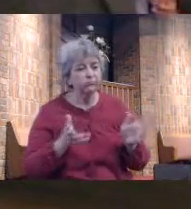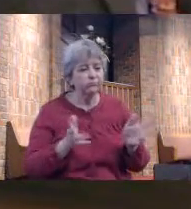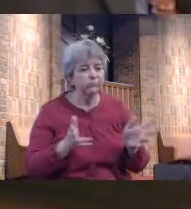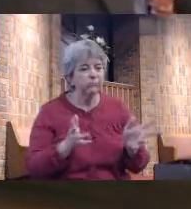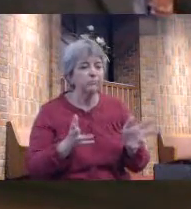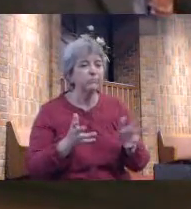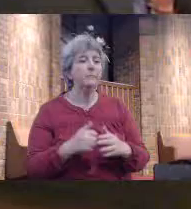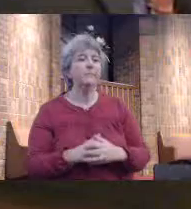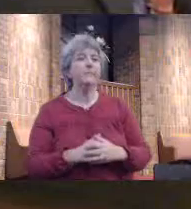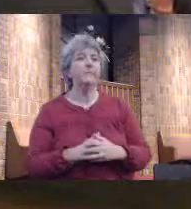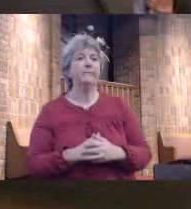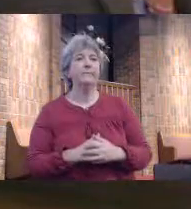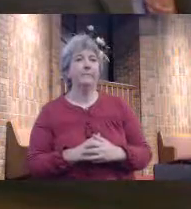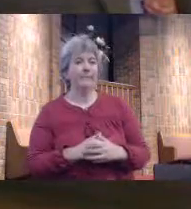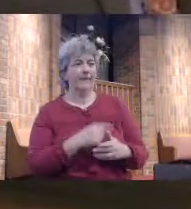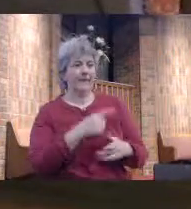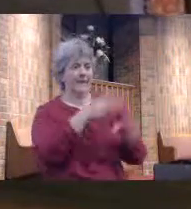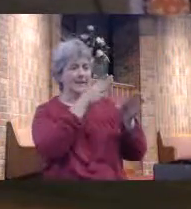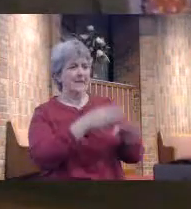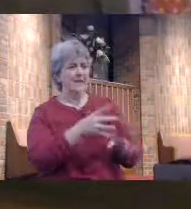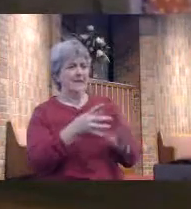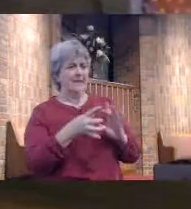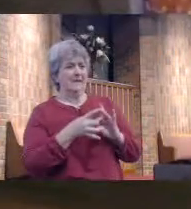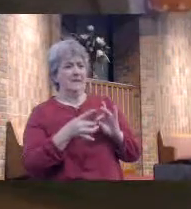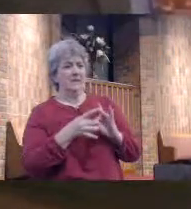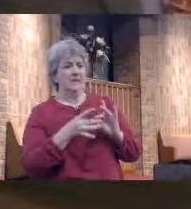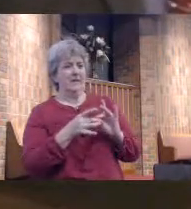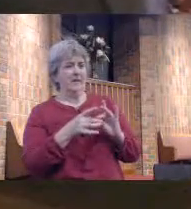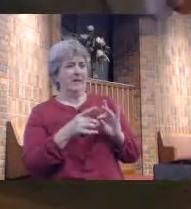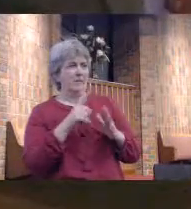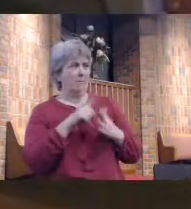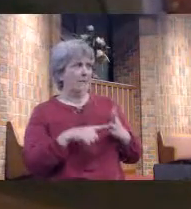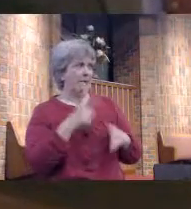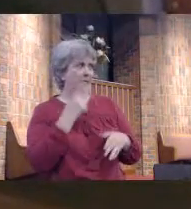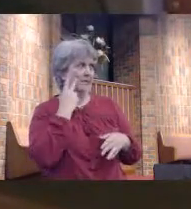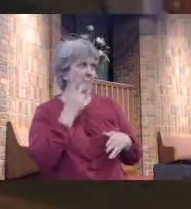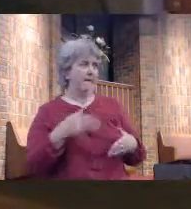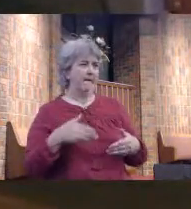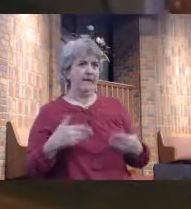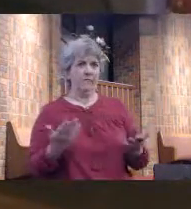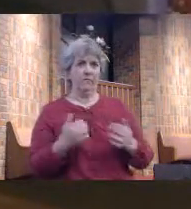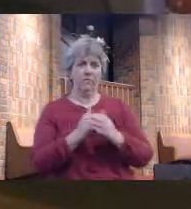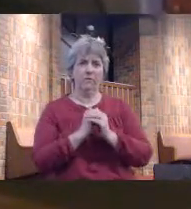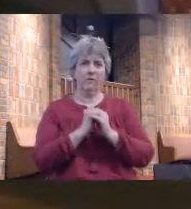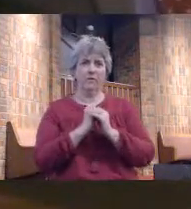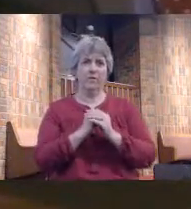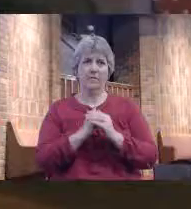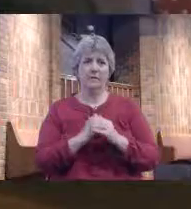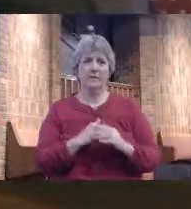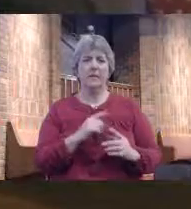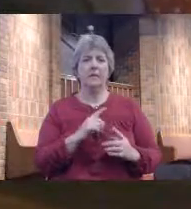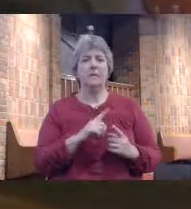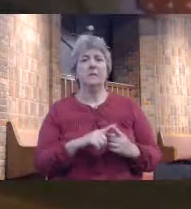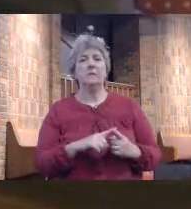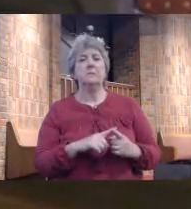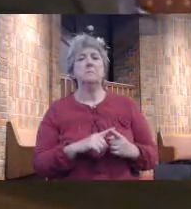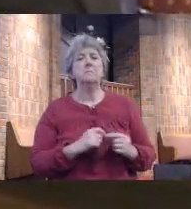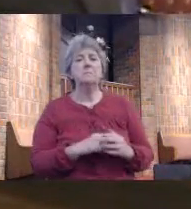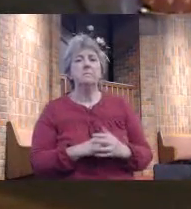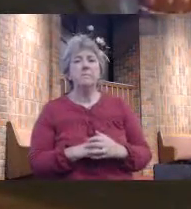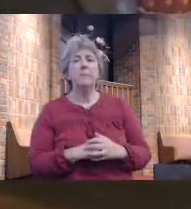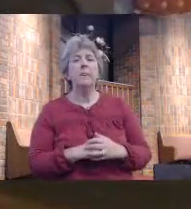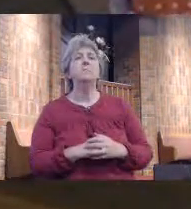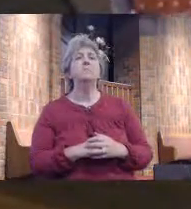And they comment on what their experiences were. Says, well, I understand and